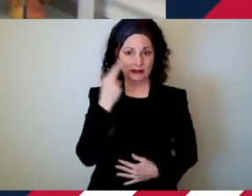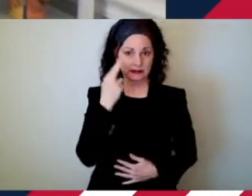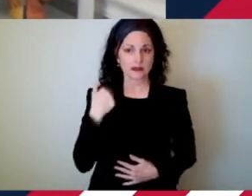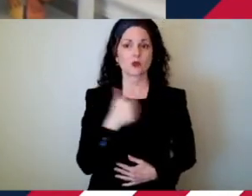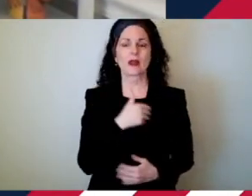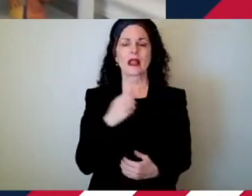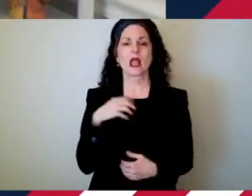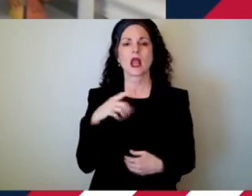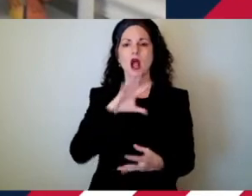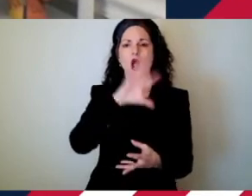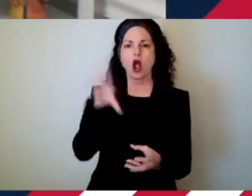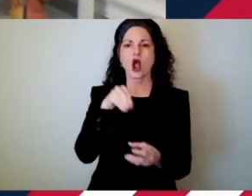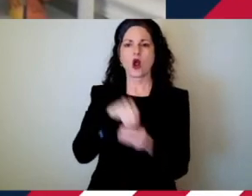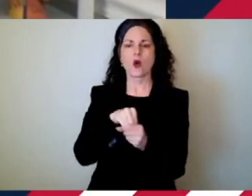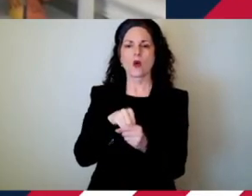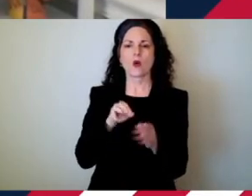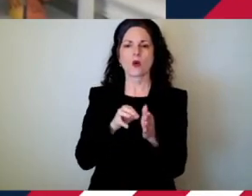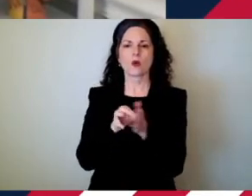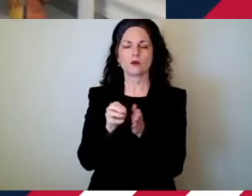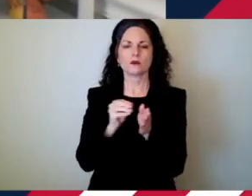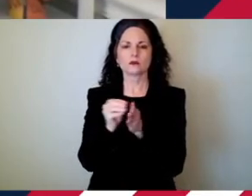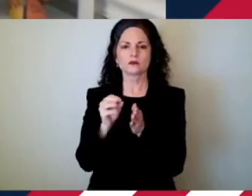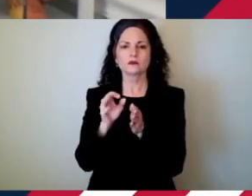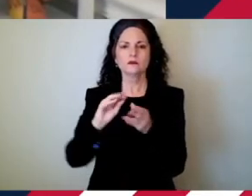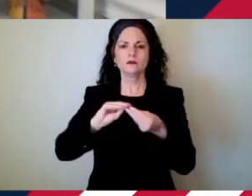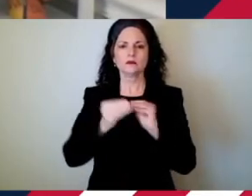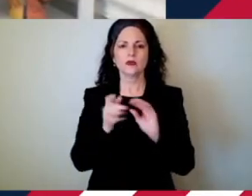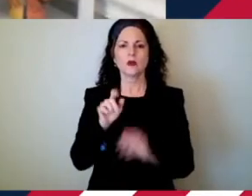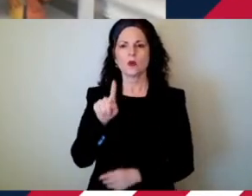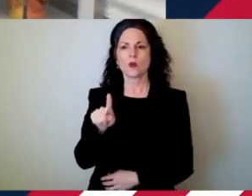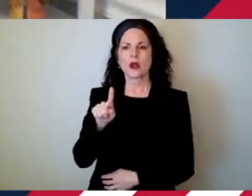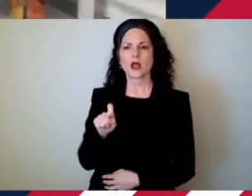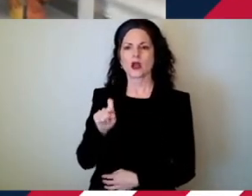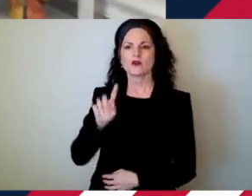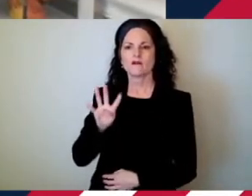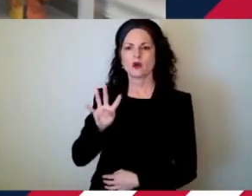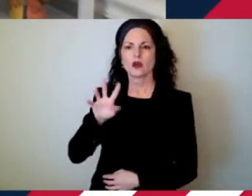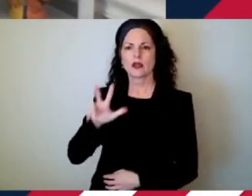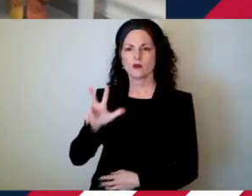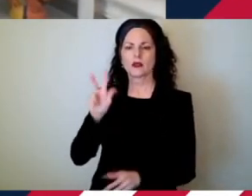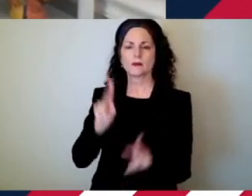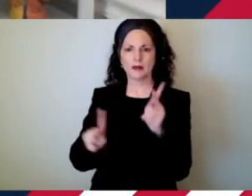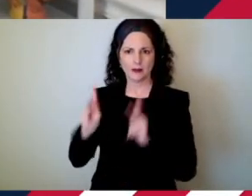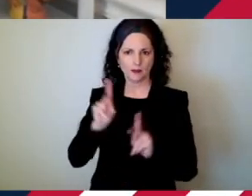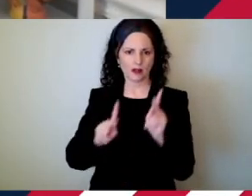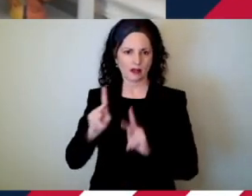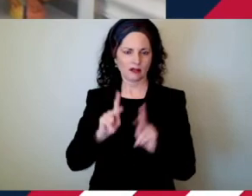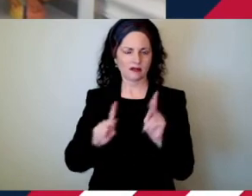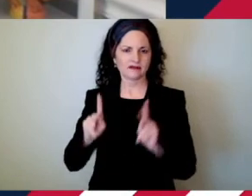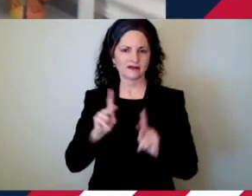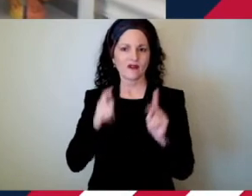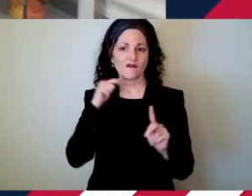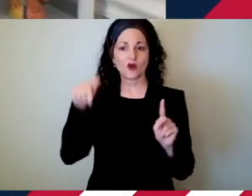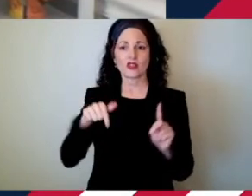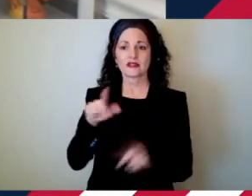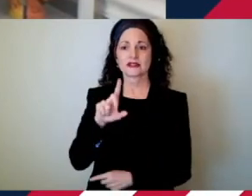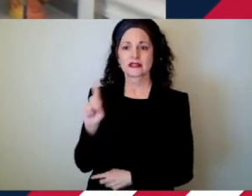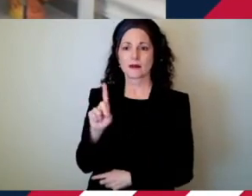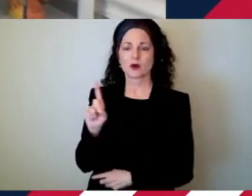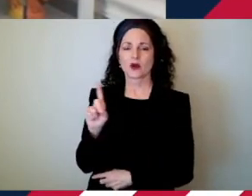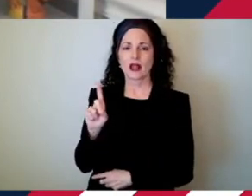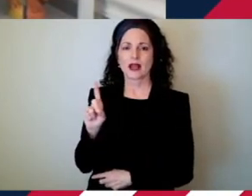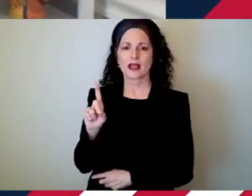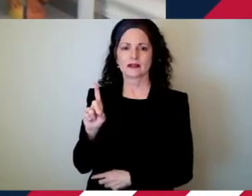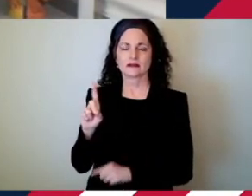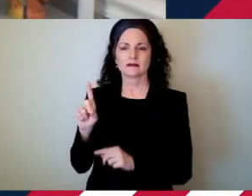143 to initiate this meeting of the Rules and Bylaws Committee for the Democratic Convention. I will